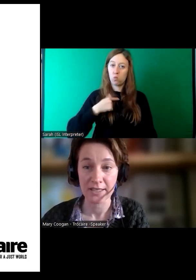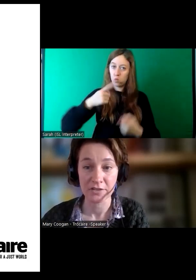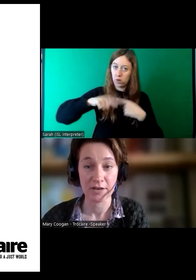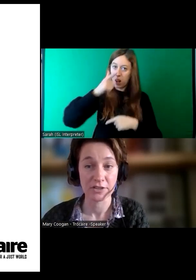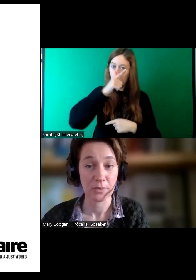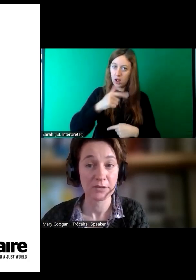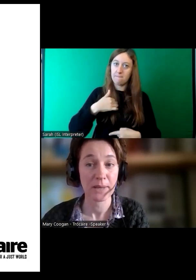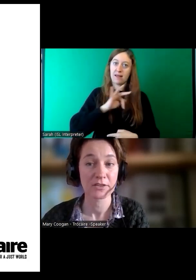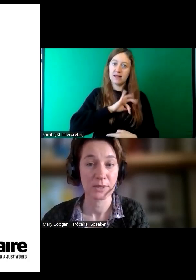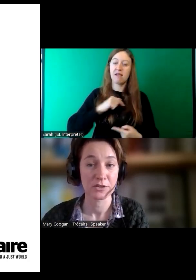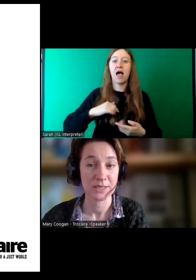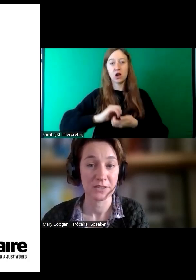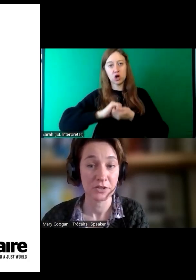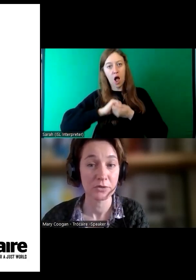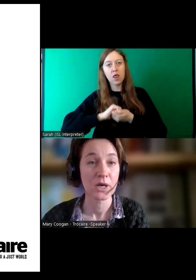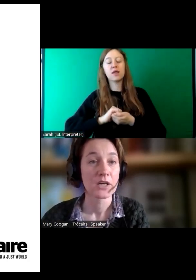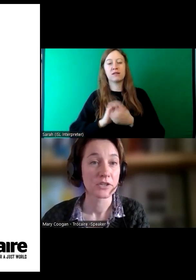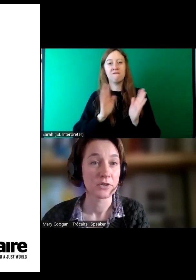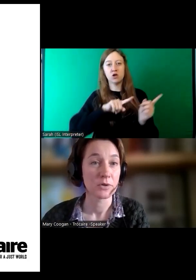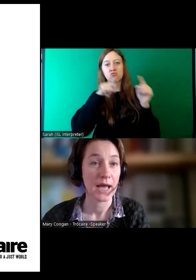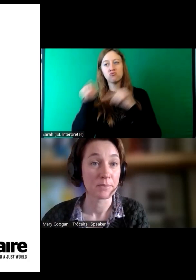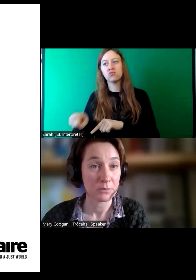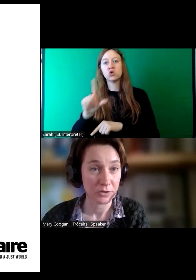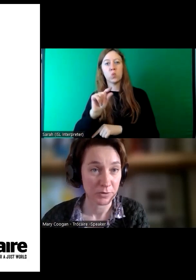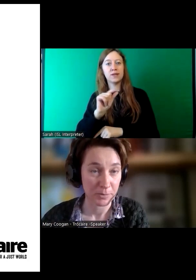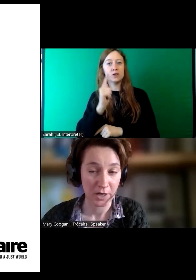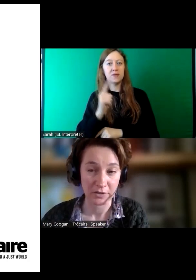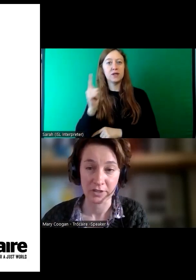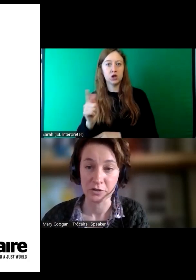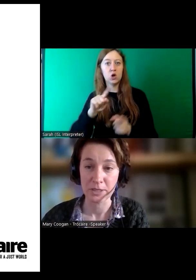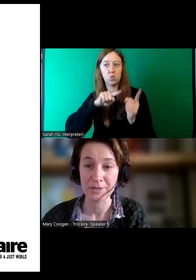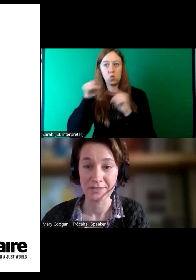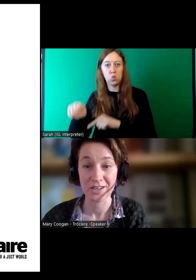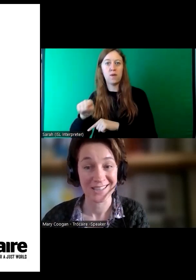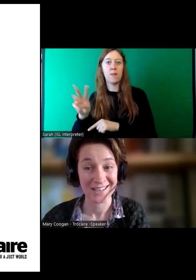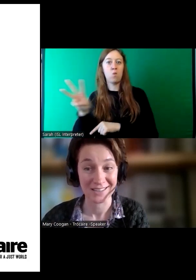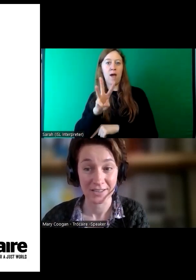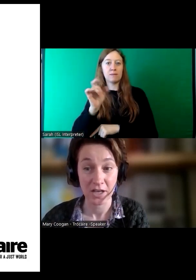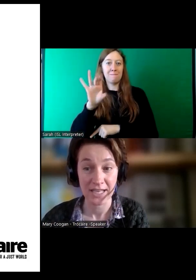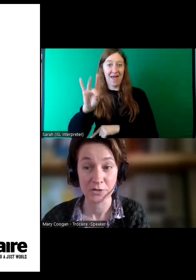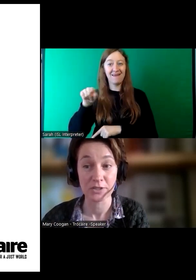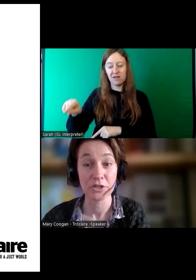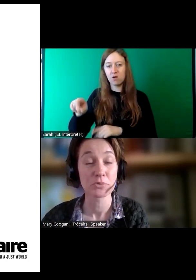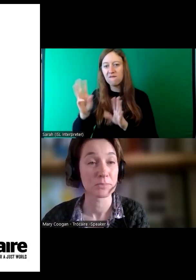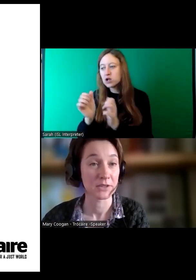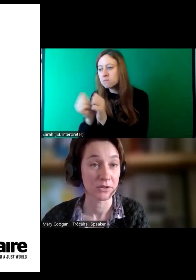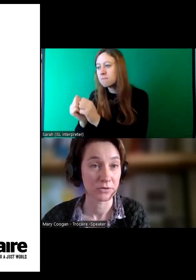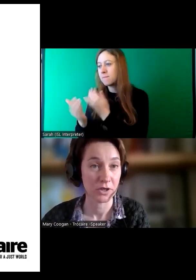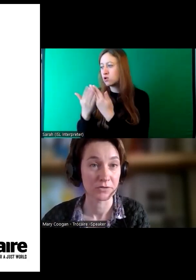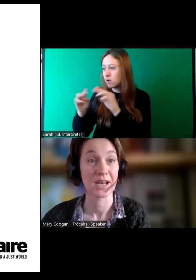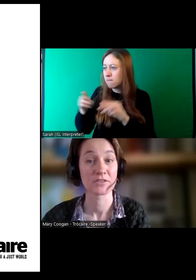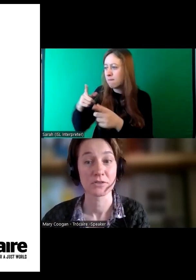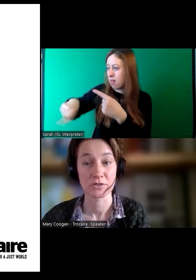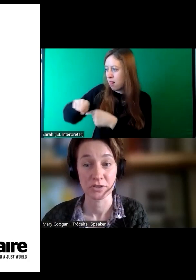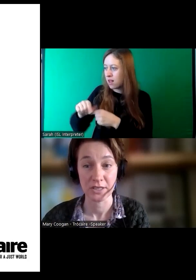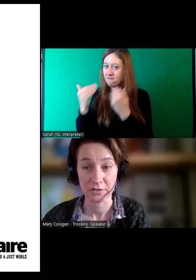and some colleagues, to travel to the West Bank in 2022 to meet with some of our partners and young people and start collecting that content with a view to it being used